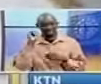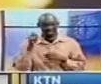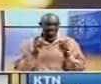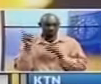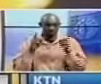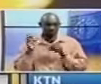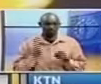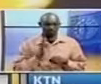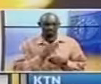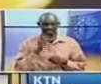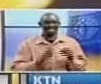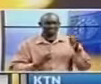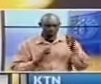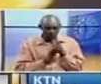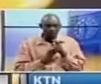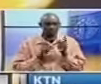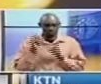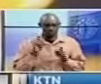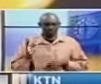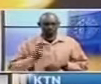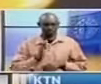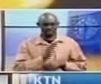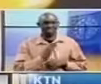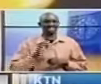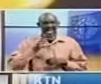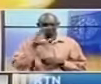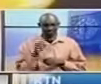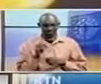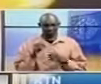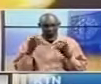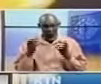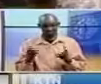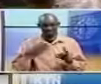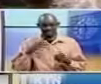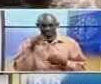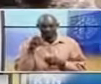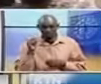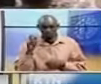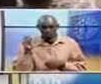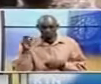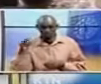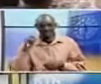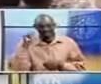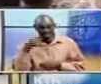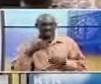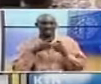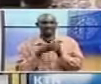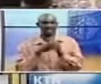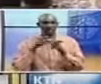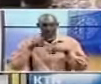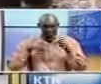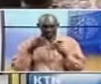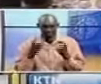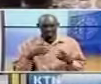was also named the top tourist board in the continent, while Sarova Stanley was named Kenya's leading hotels.